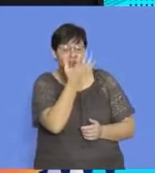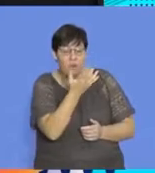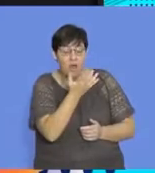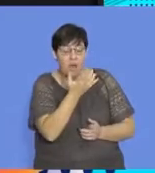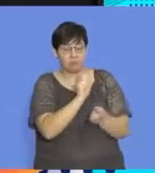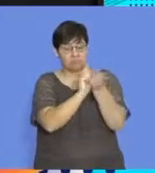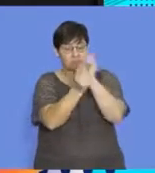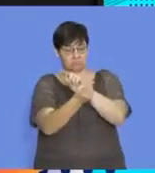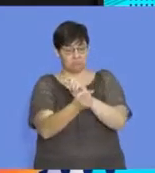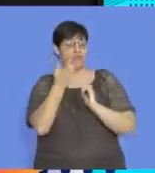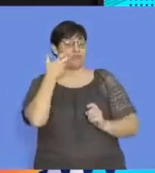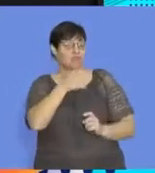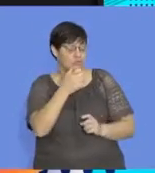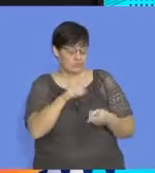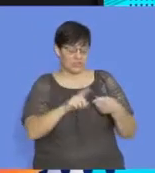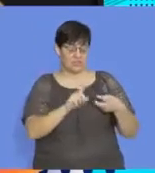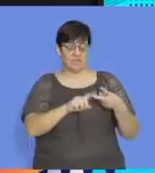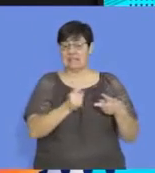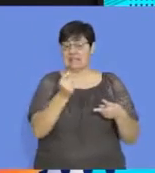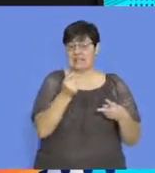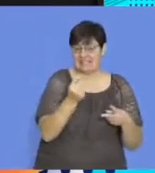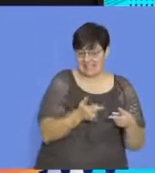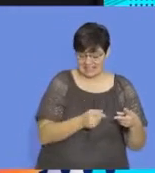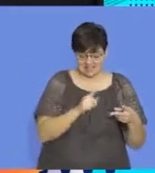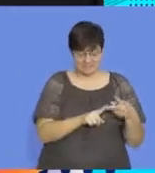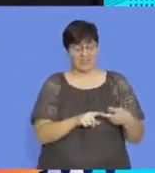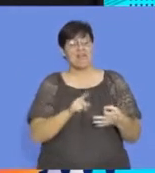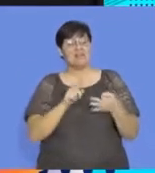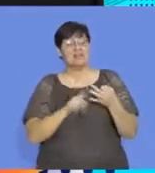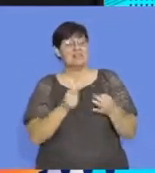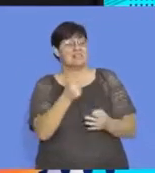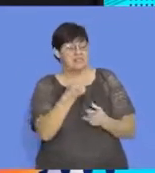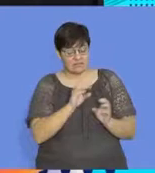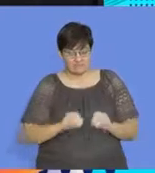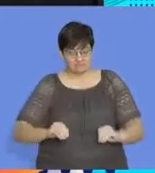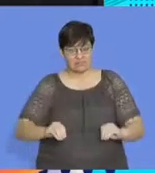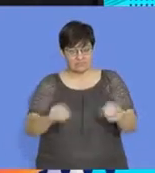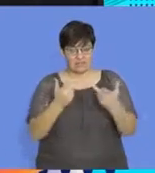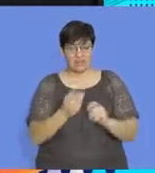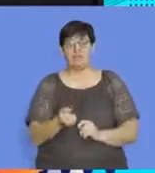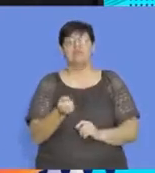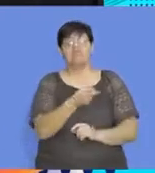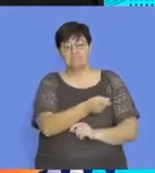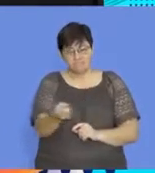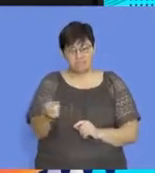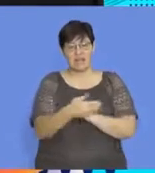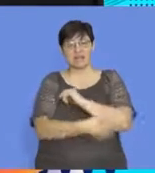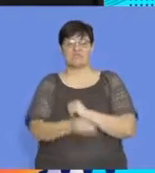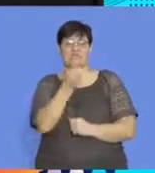flower can produce a seed, and seeds can grow into crops that feed our